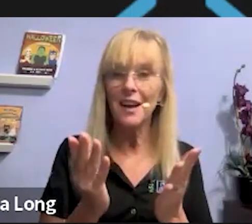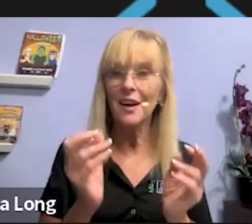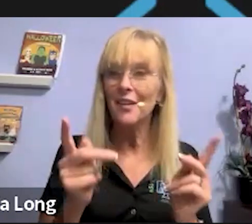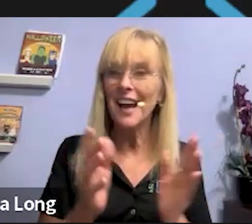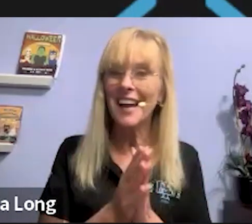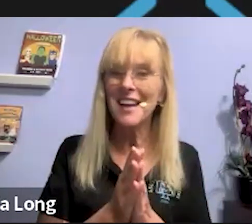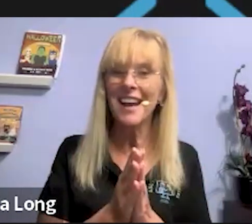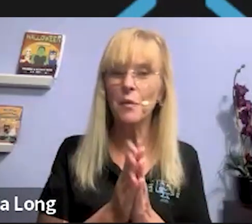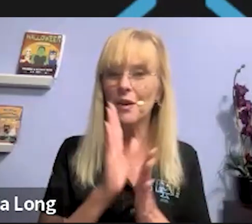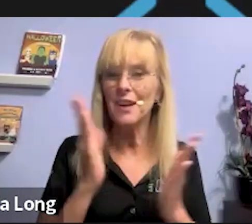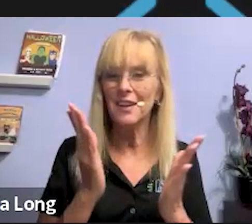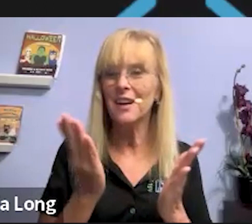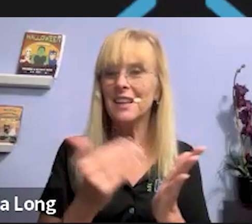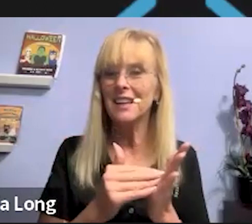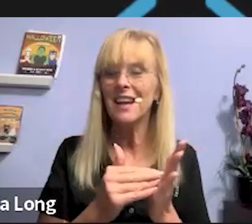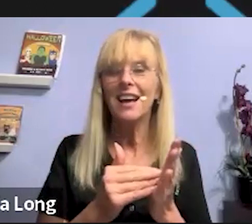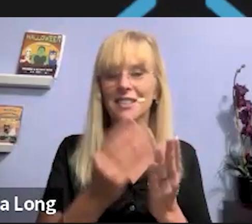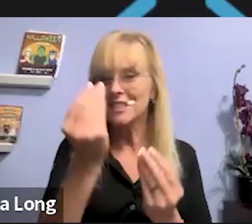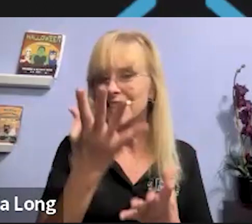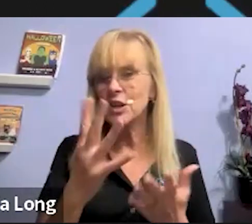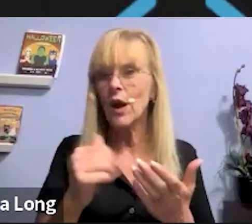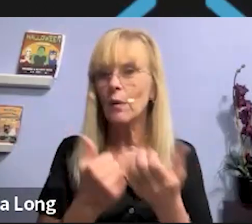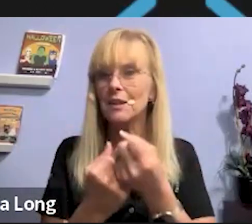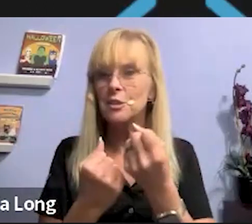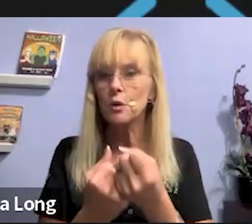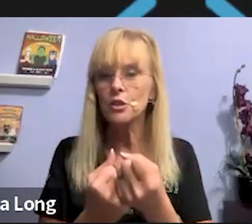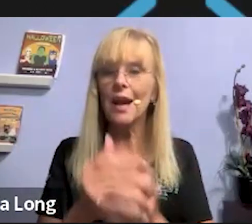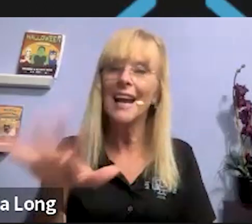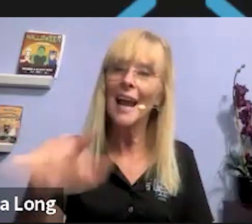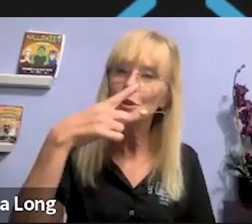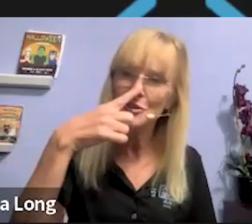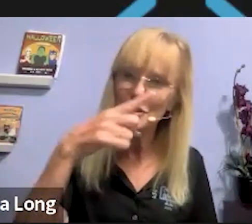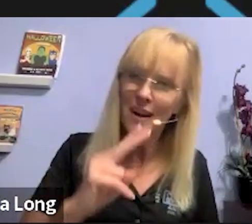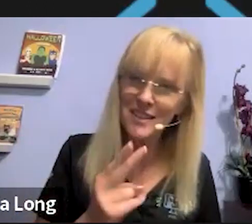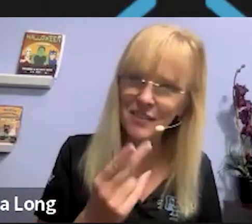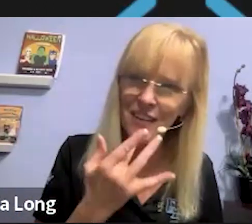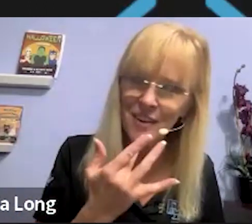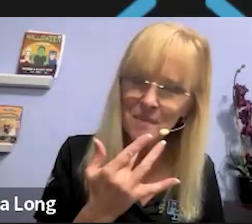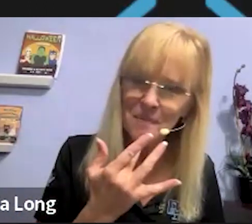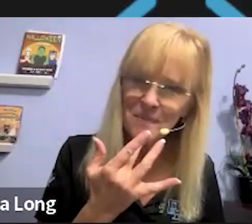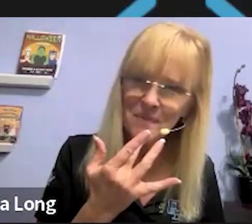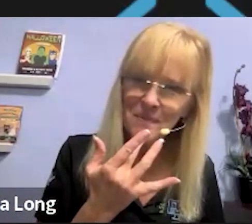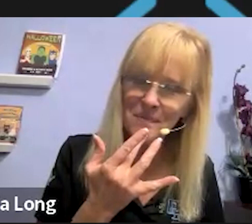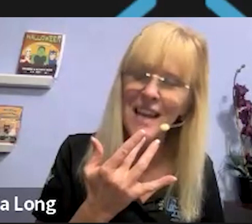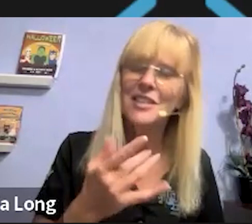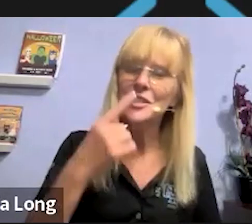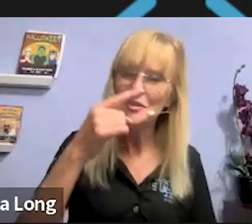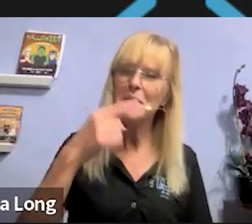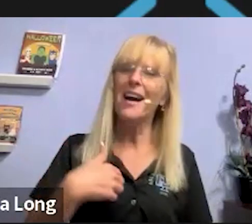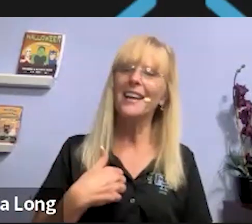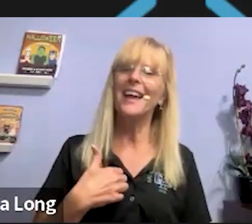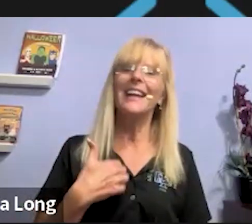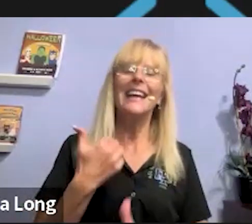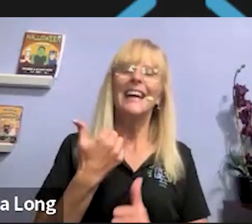we're there. Okay, and we are here again. Just let us know how we can support you. And hey, would you do us a favor? Do